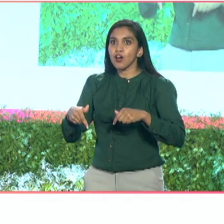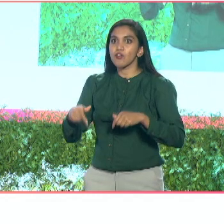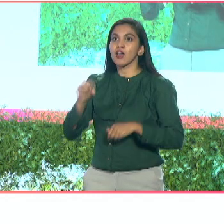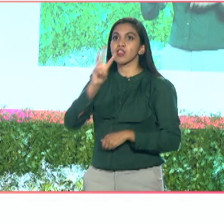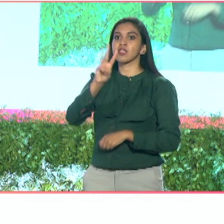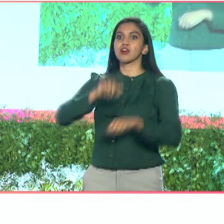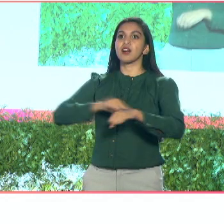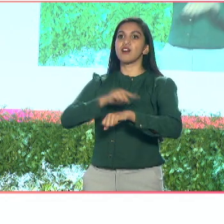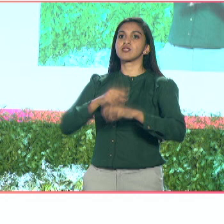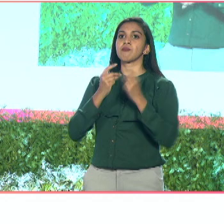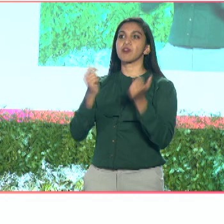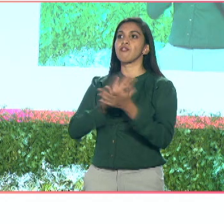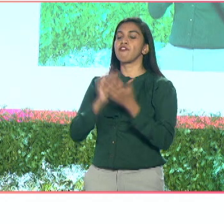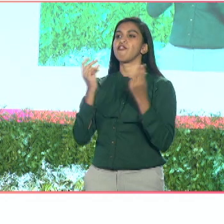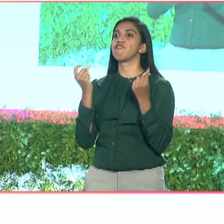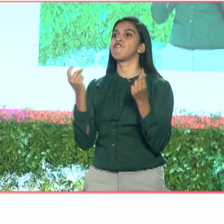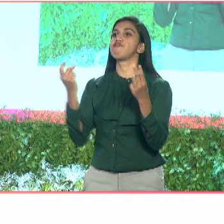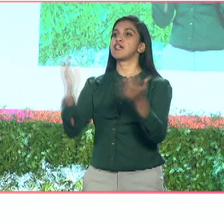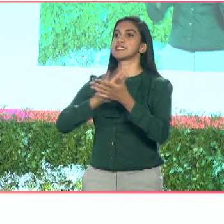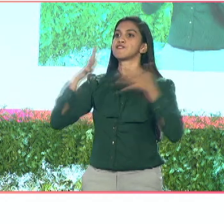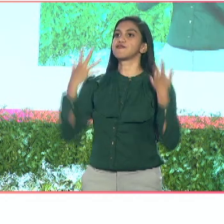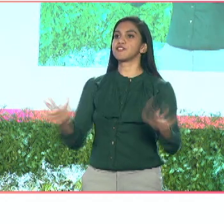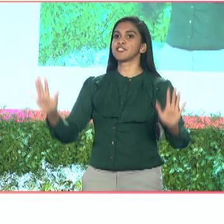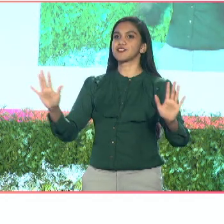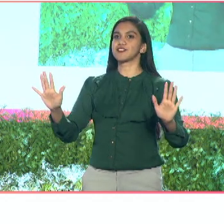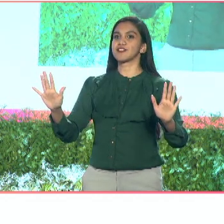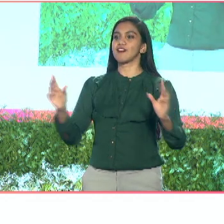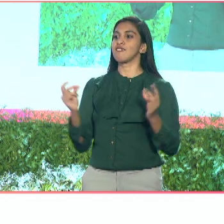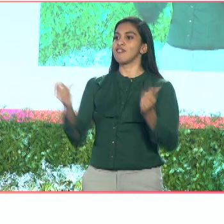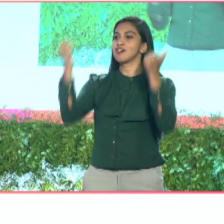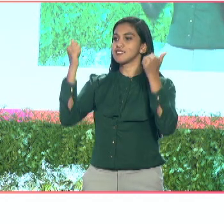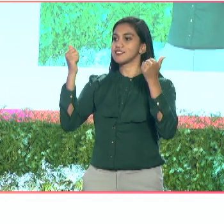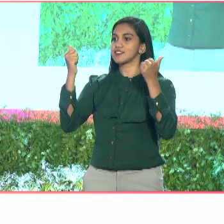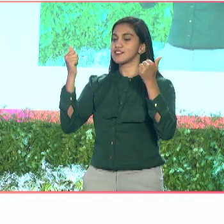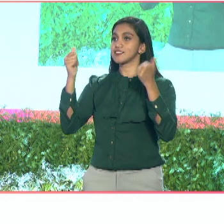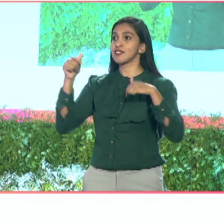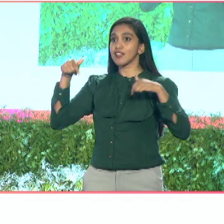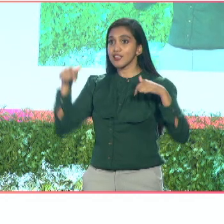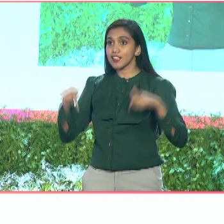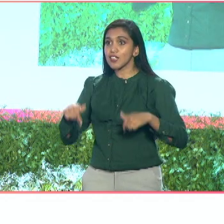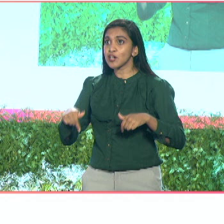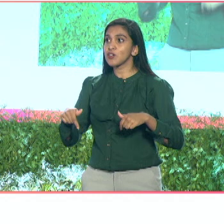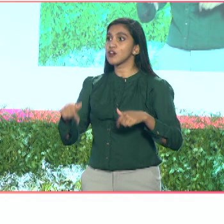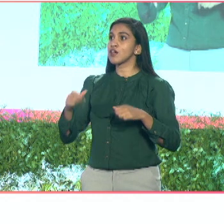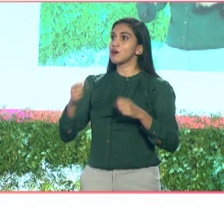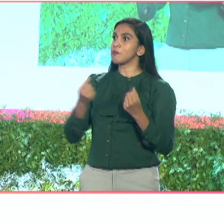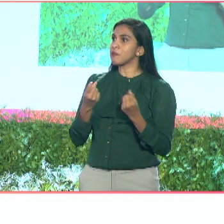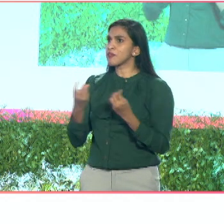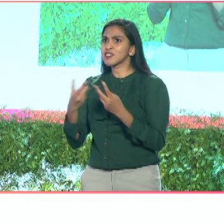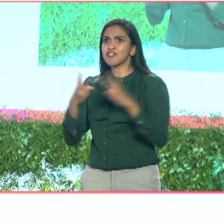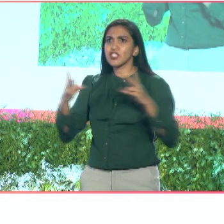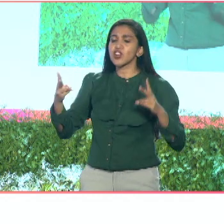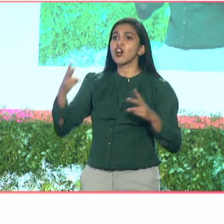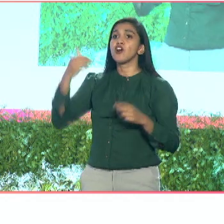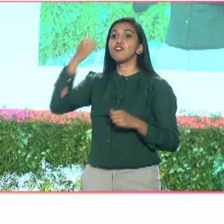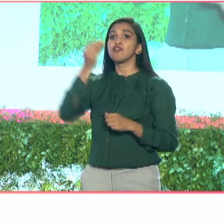hours. Not just using in her professional career, but no, she also orders food from Zomato, orders